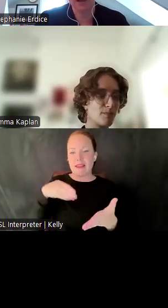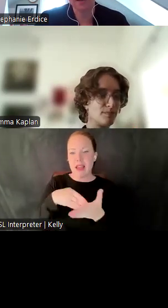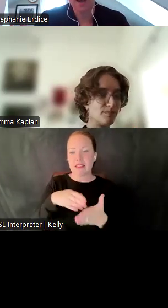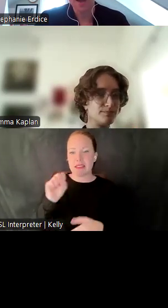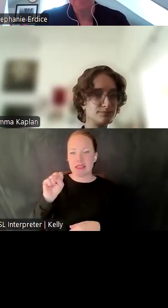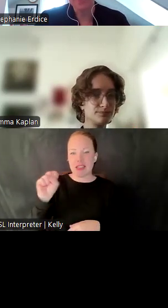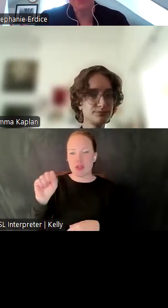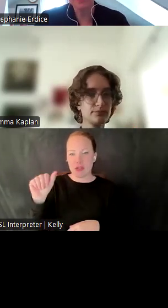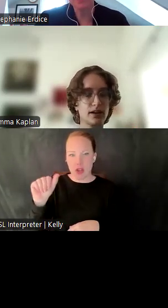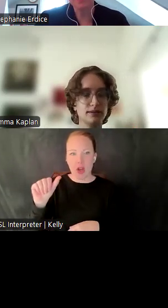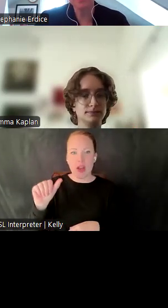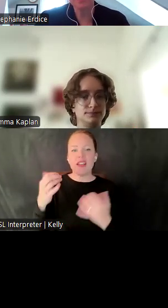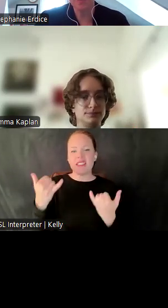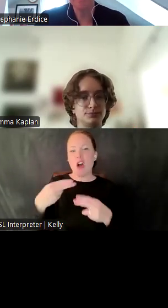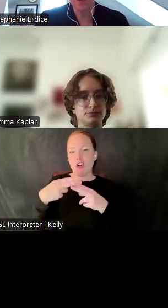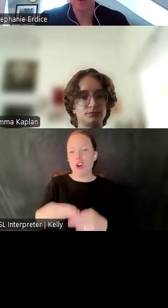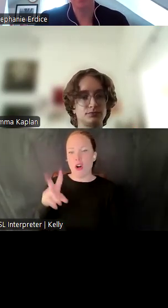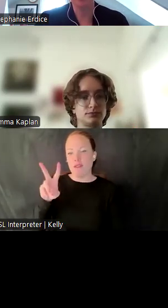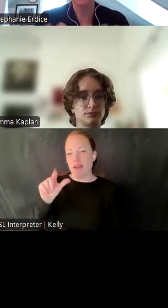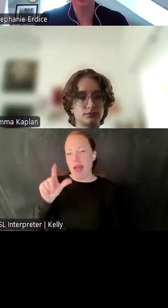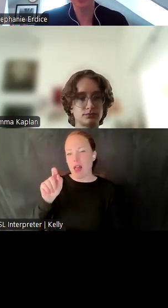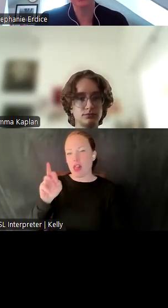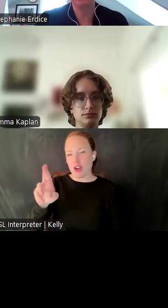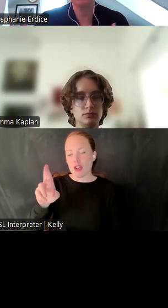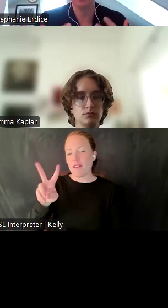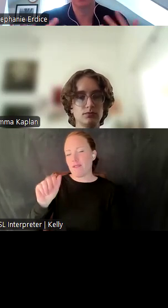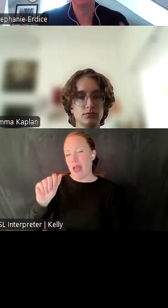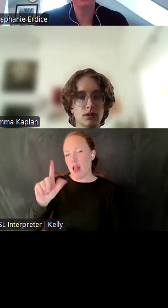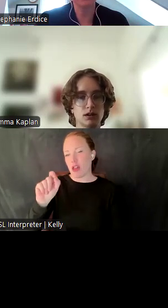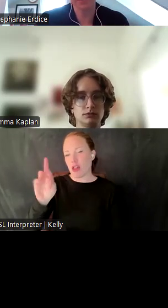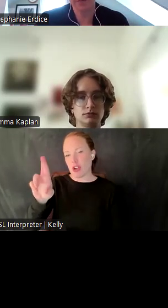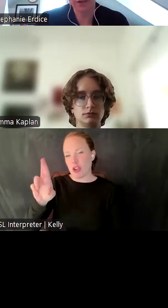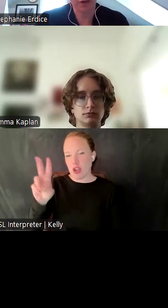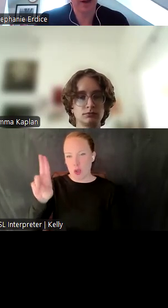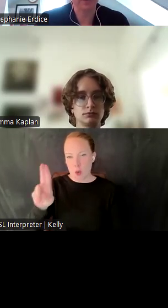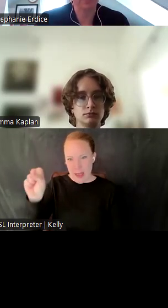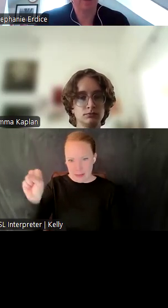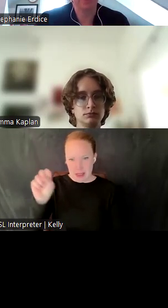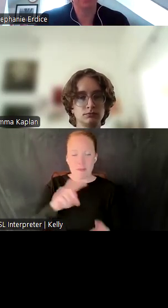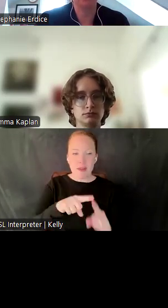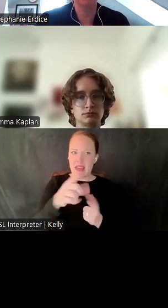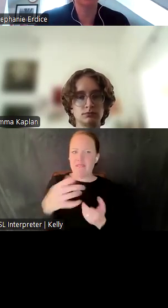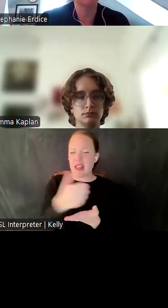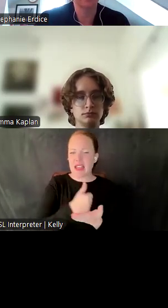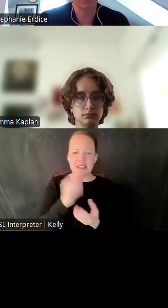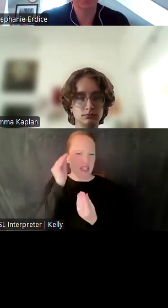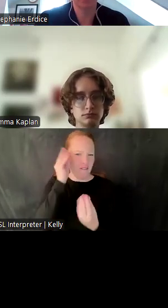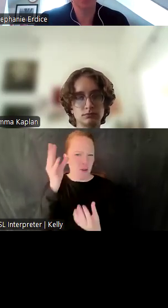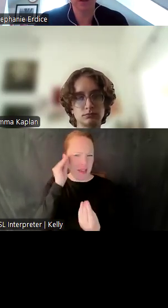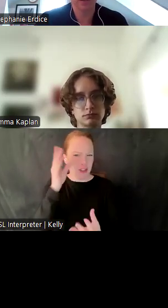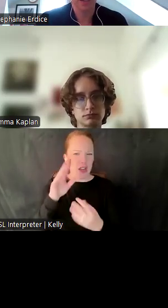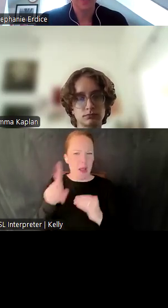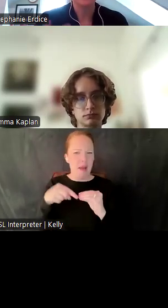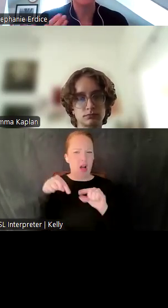Valor US. But they did some research and some collecting of information around this topic. And we really felt like it